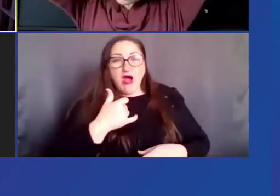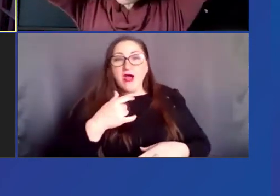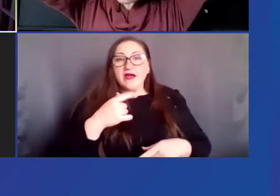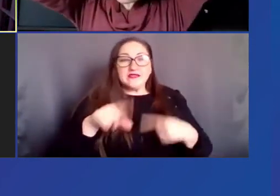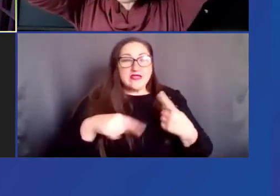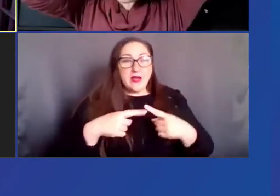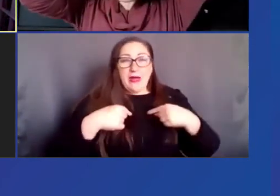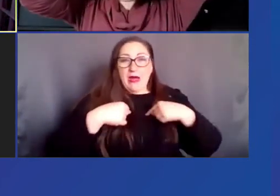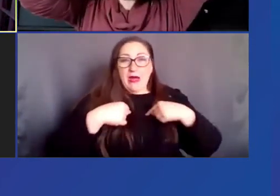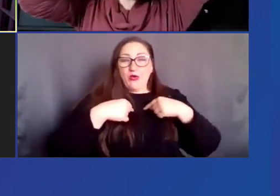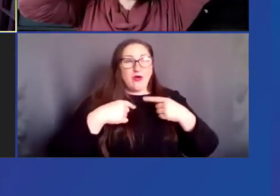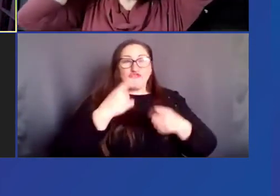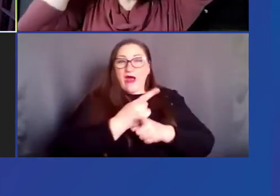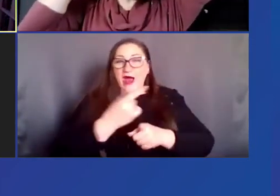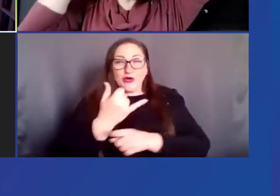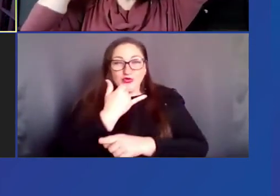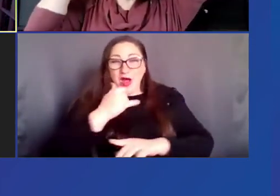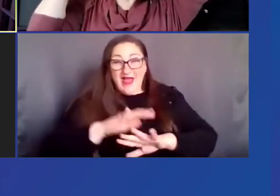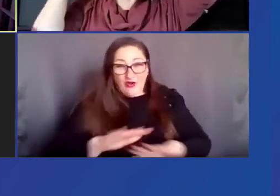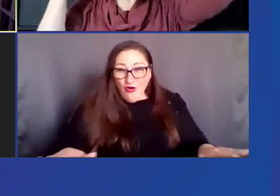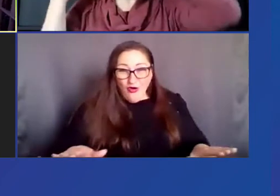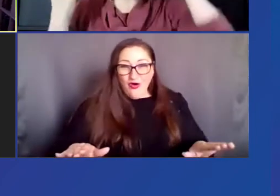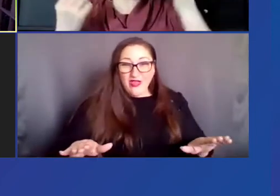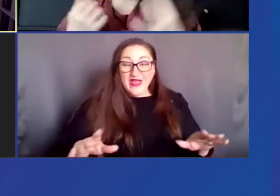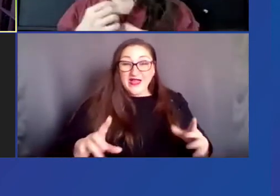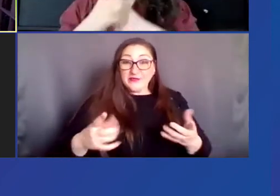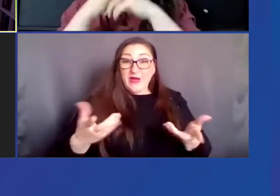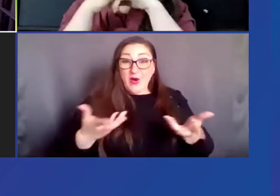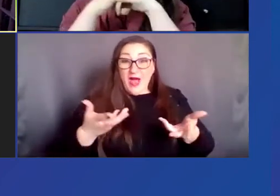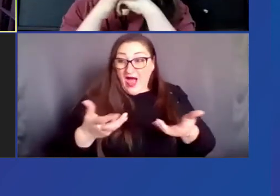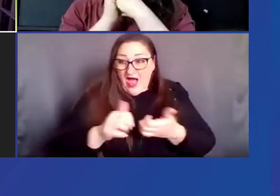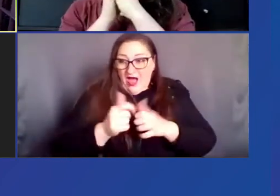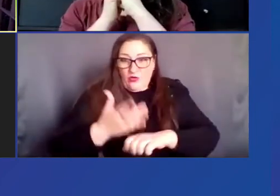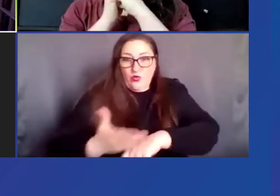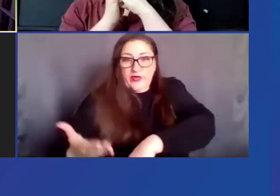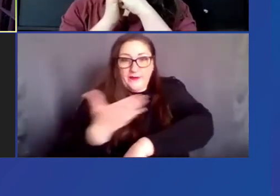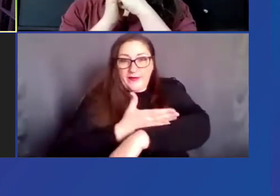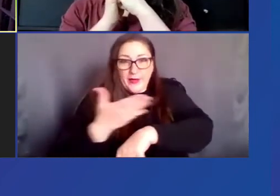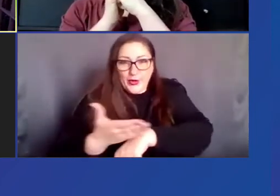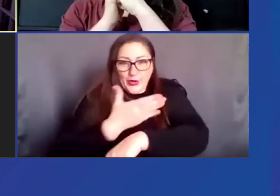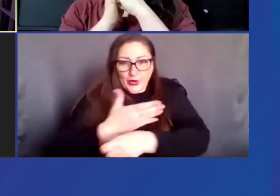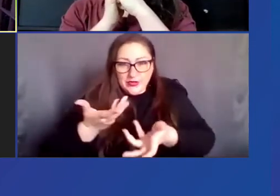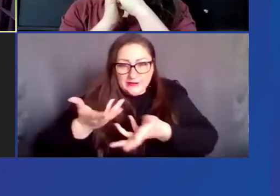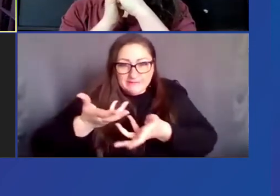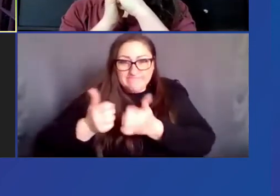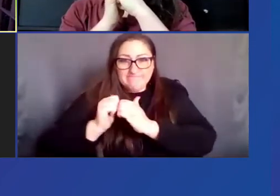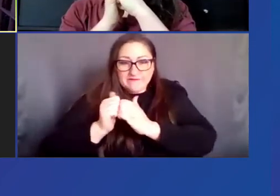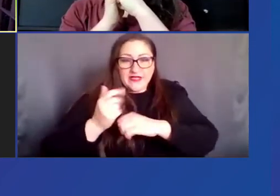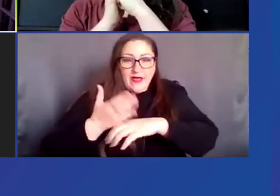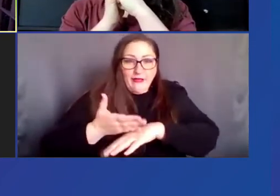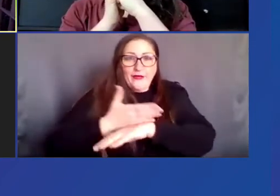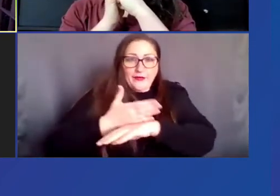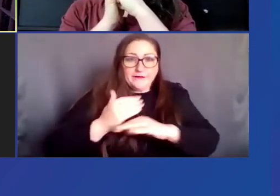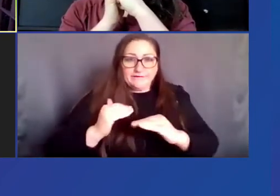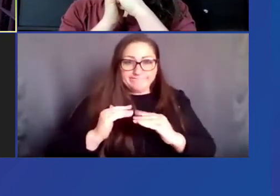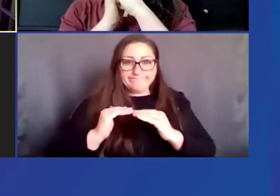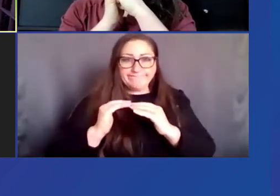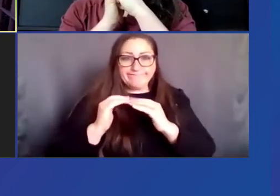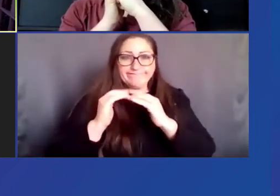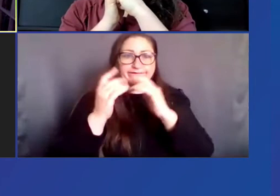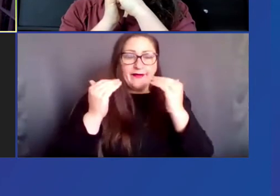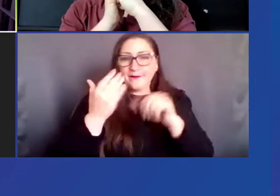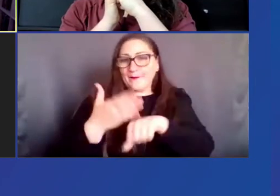And in terms of metrics for me, I think that the relationships that we build in direct action